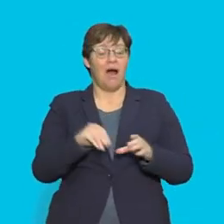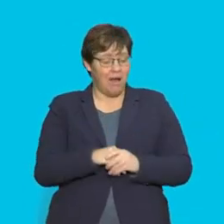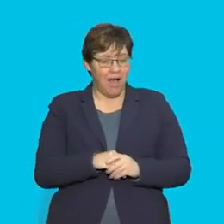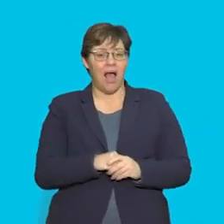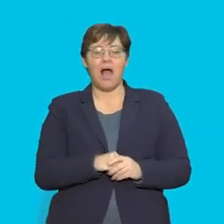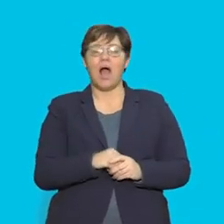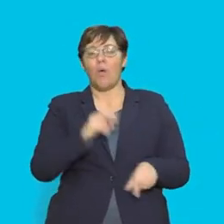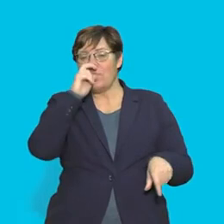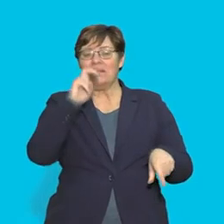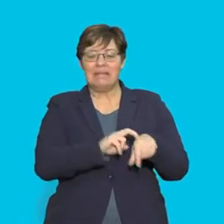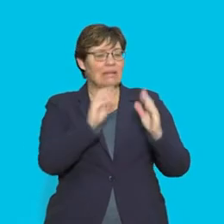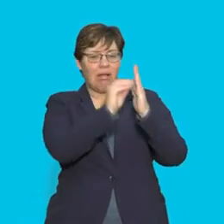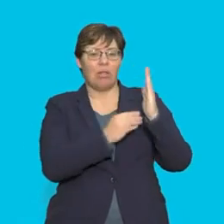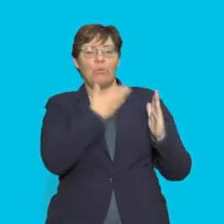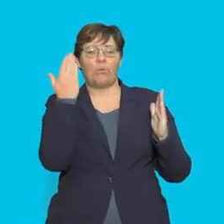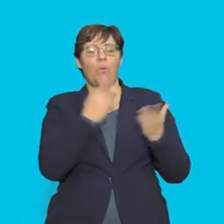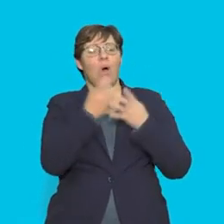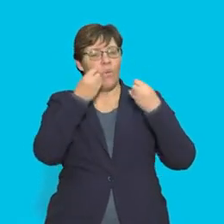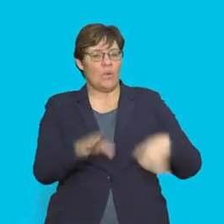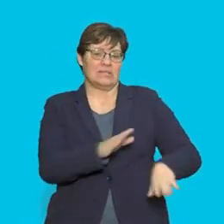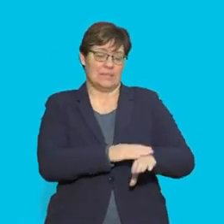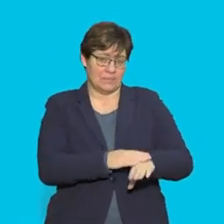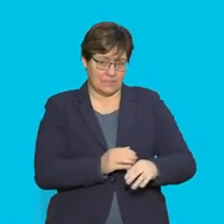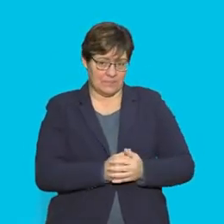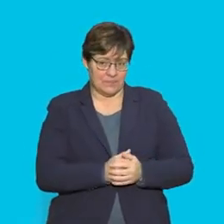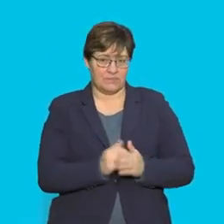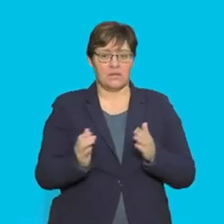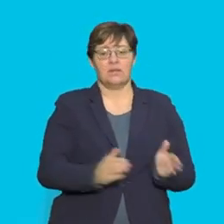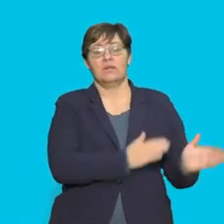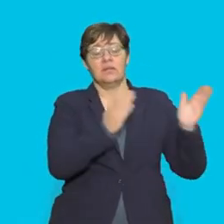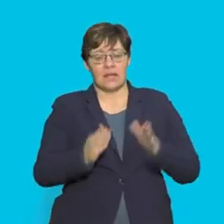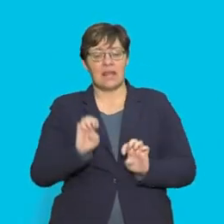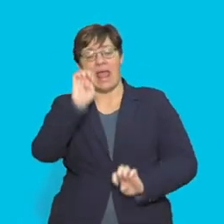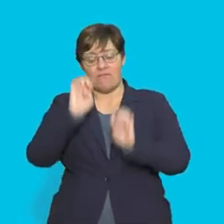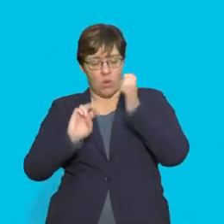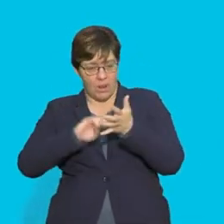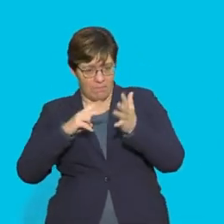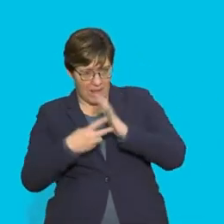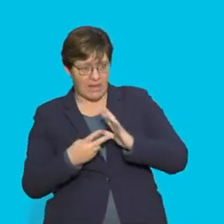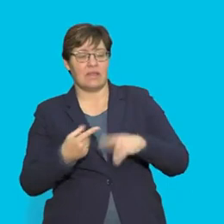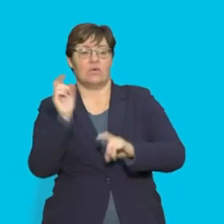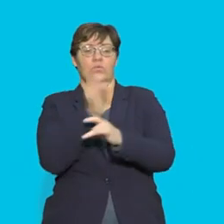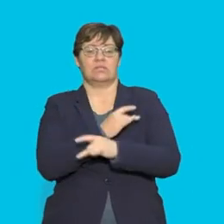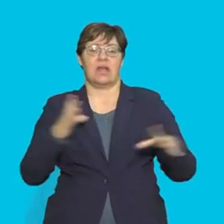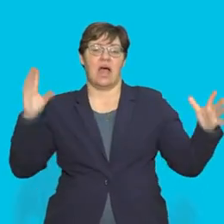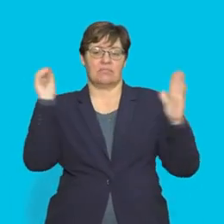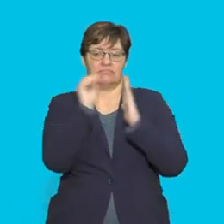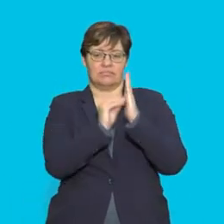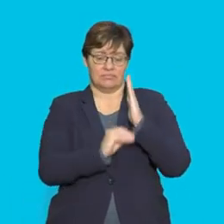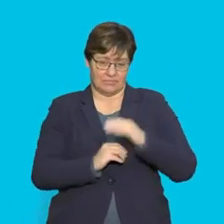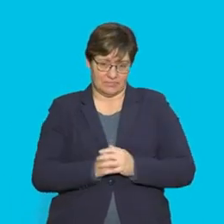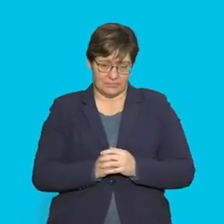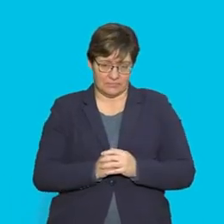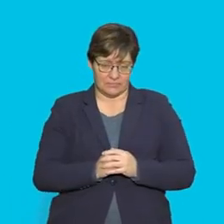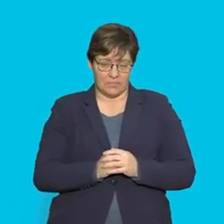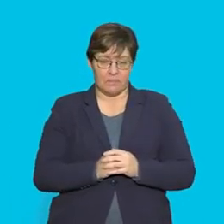a lot of unnecessary things, especially in geometry. And then evaluate, plan, and restart, right? So